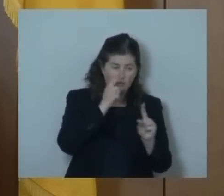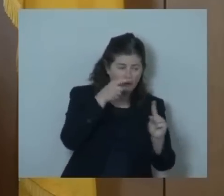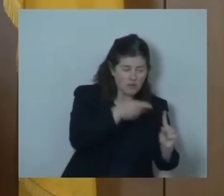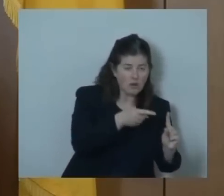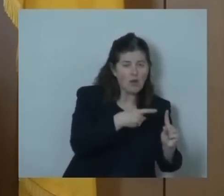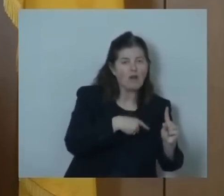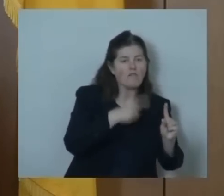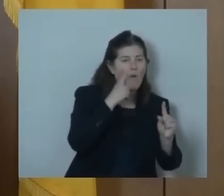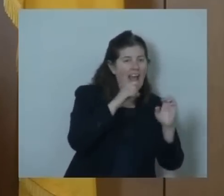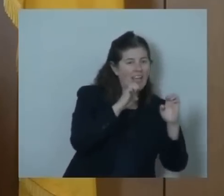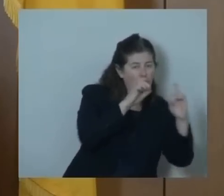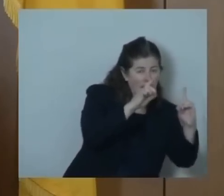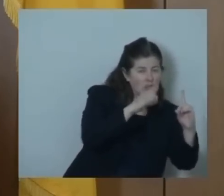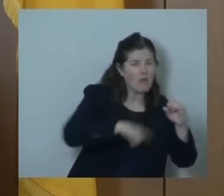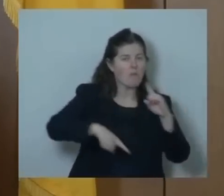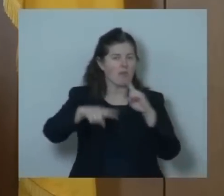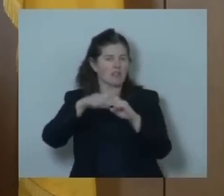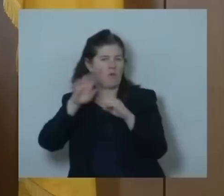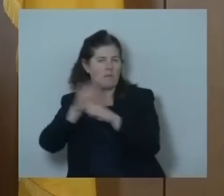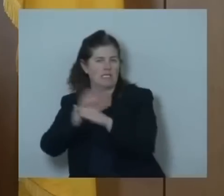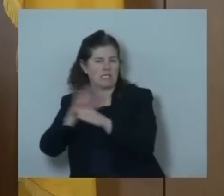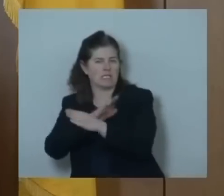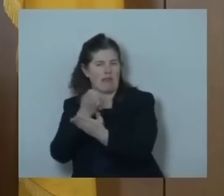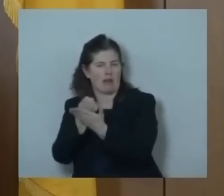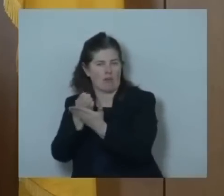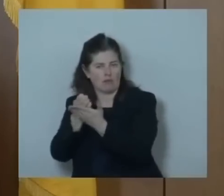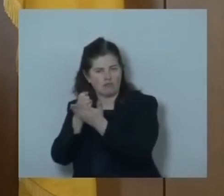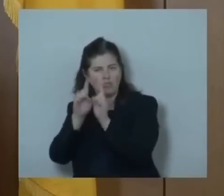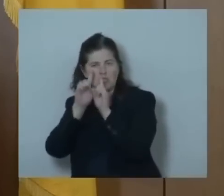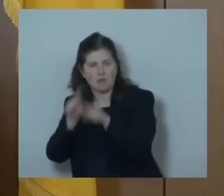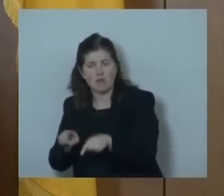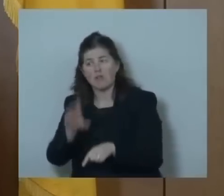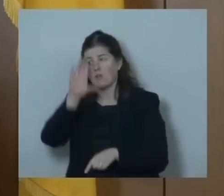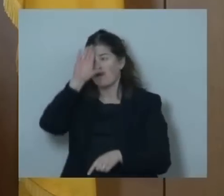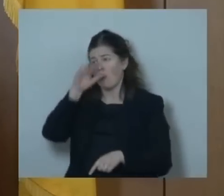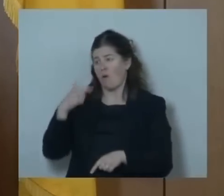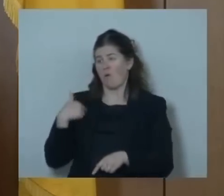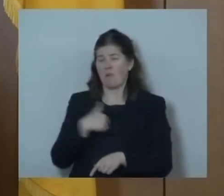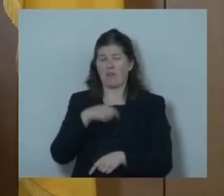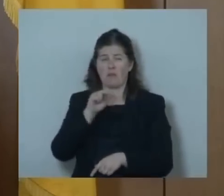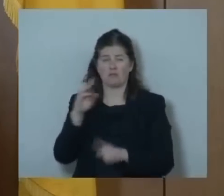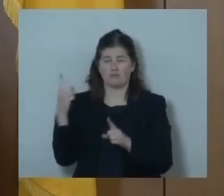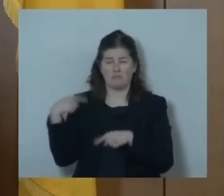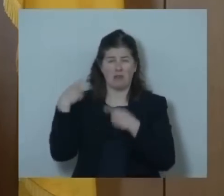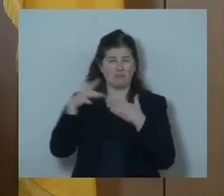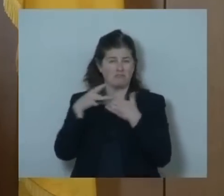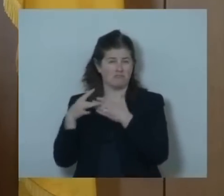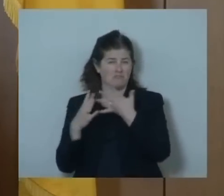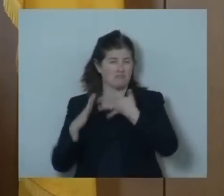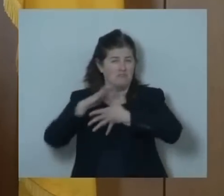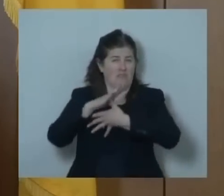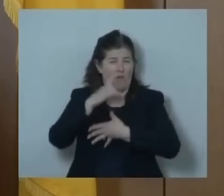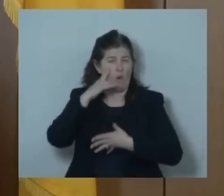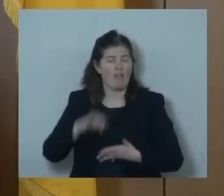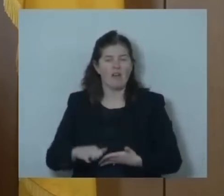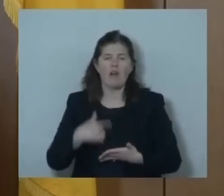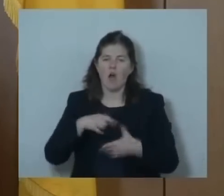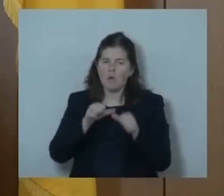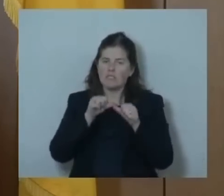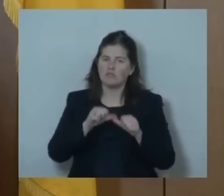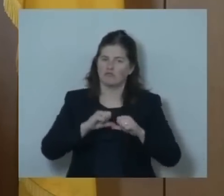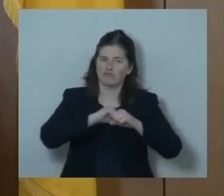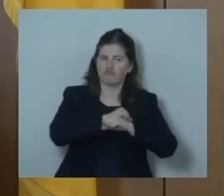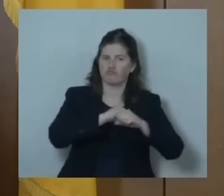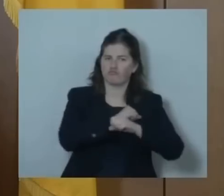our economic response as well. And you know, New Mexico's been a leader in that regard, and I will continue to fight for